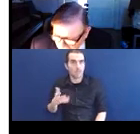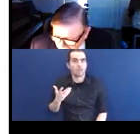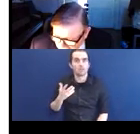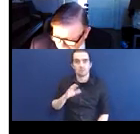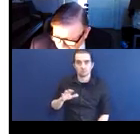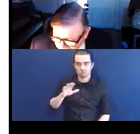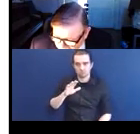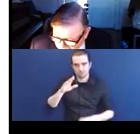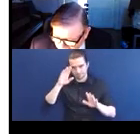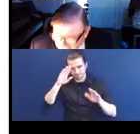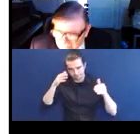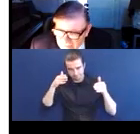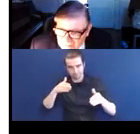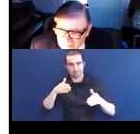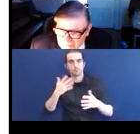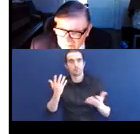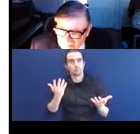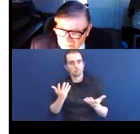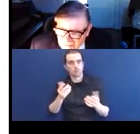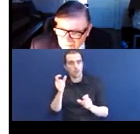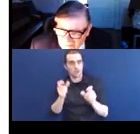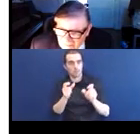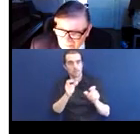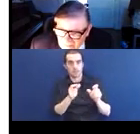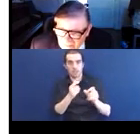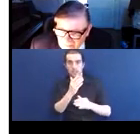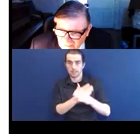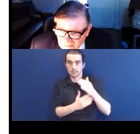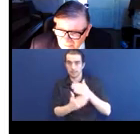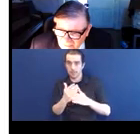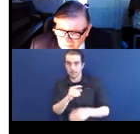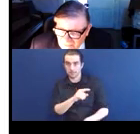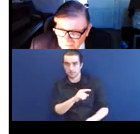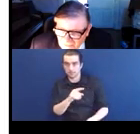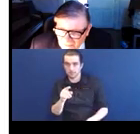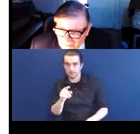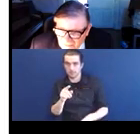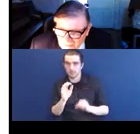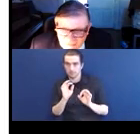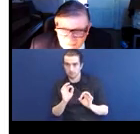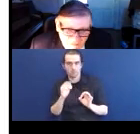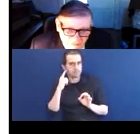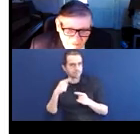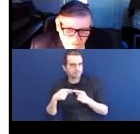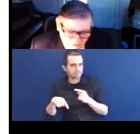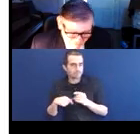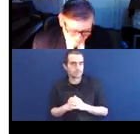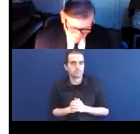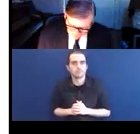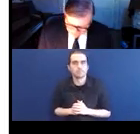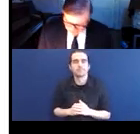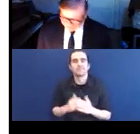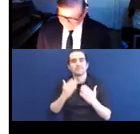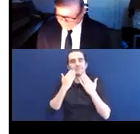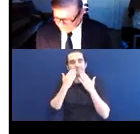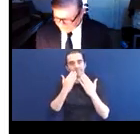would like you to tell us what is the position of disabled people in Kenya as regards to employment